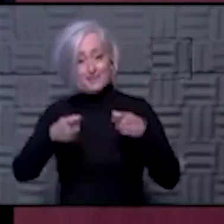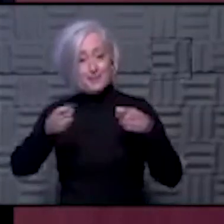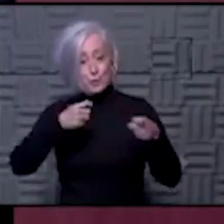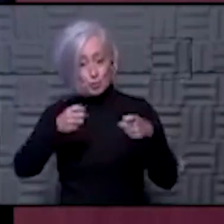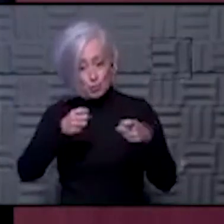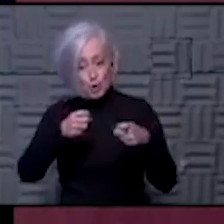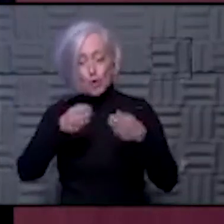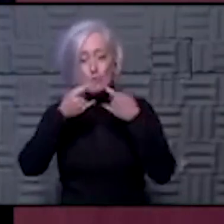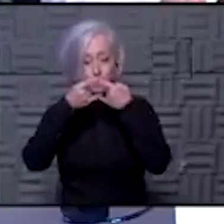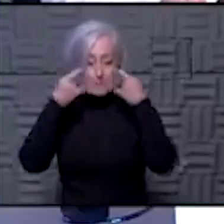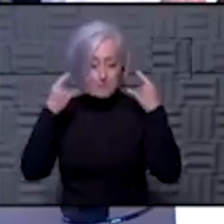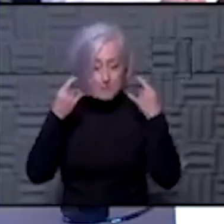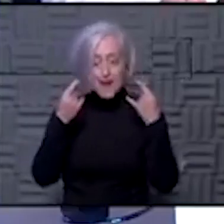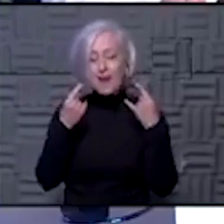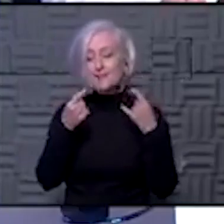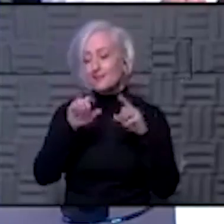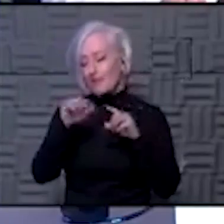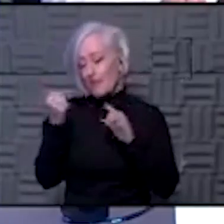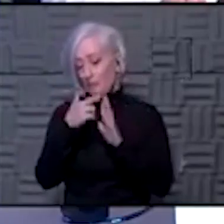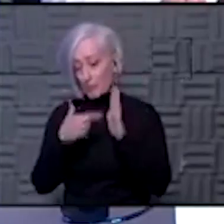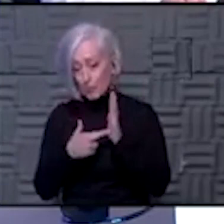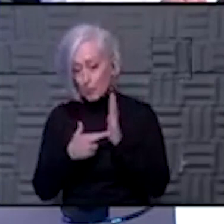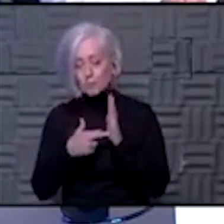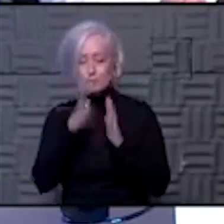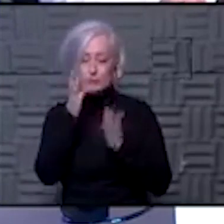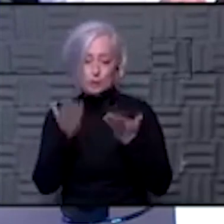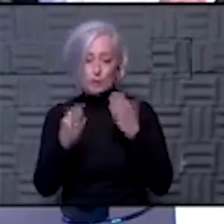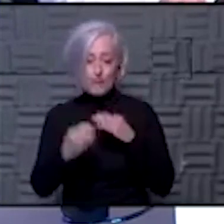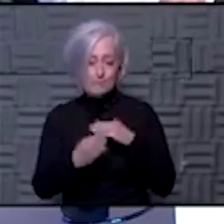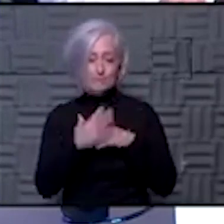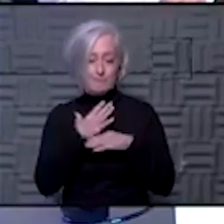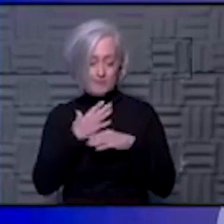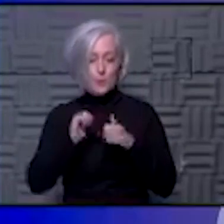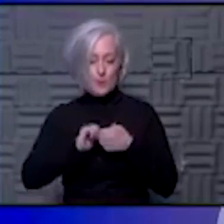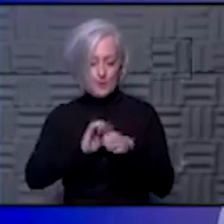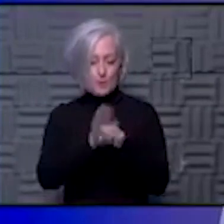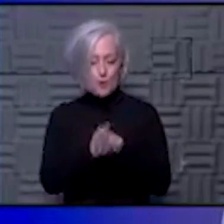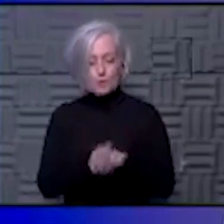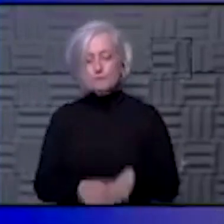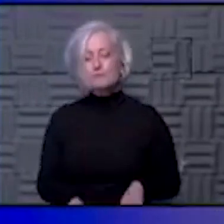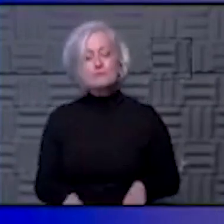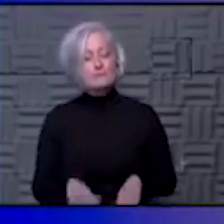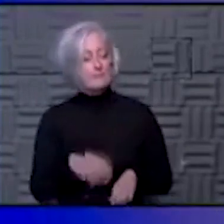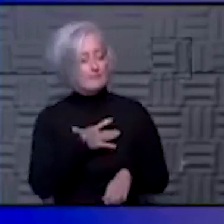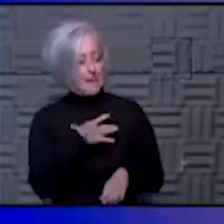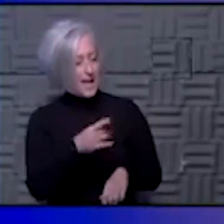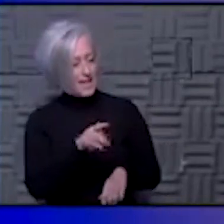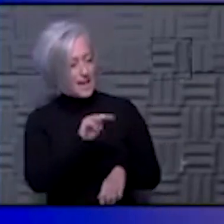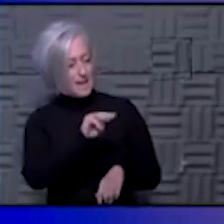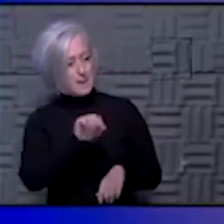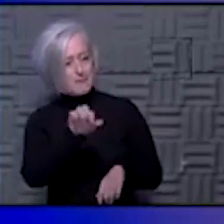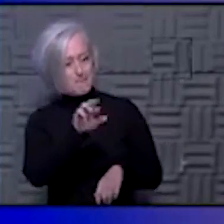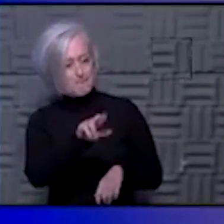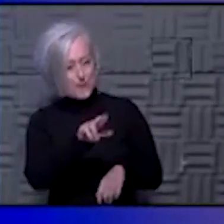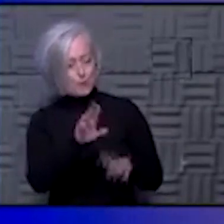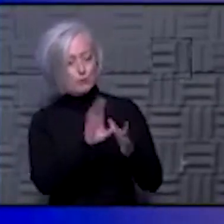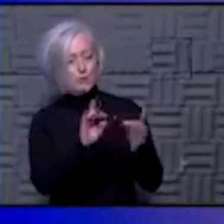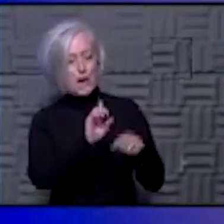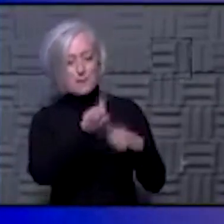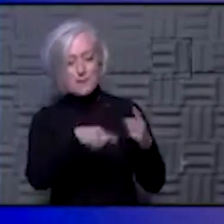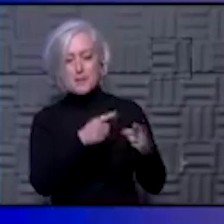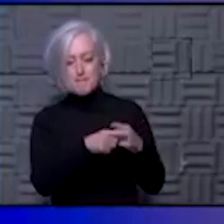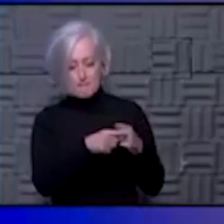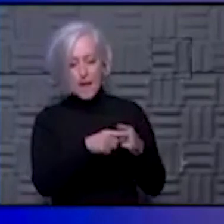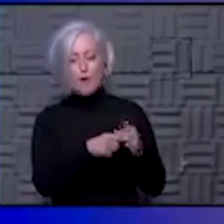virus to other people, Hawk. Yeah, I like Mayor Alvey's excellent point about the Kansas mask mandate research article that was published